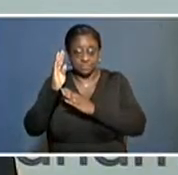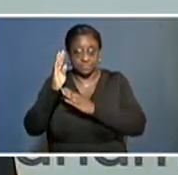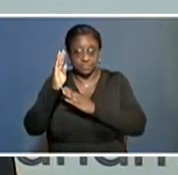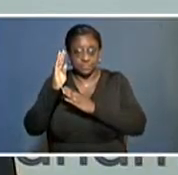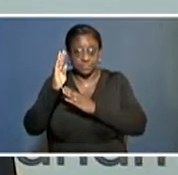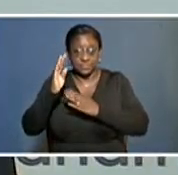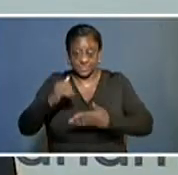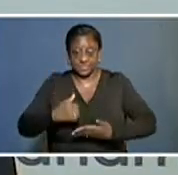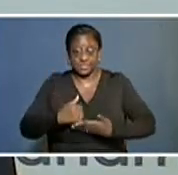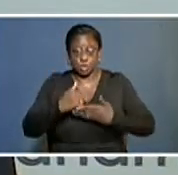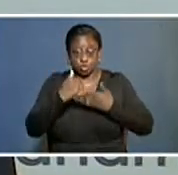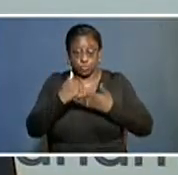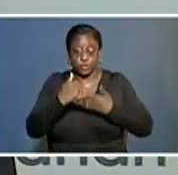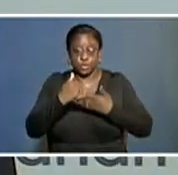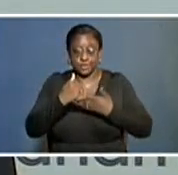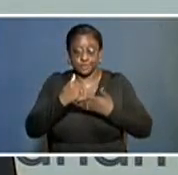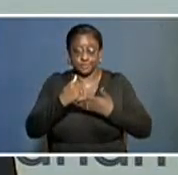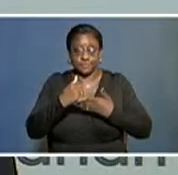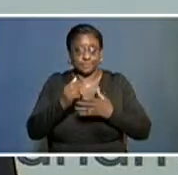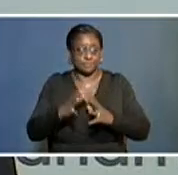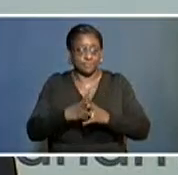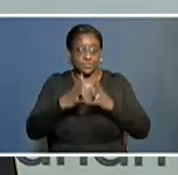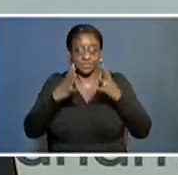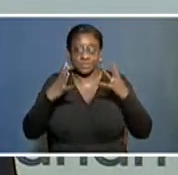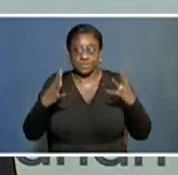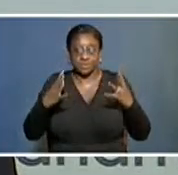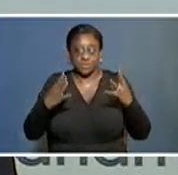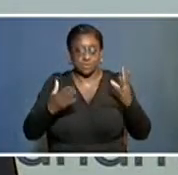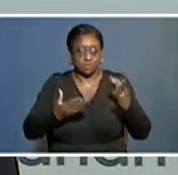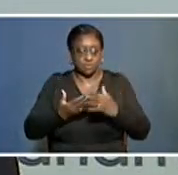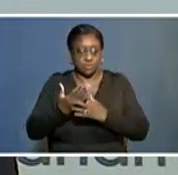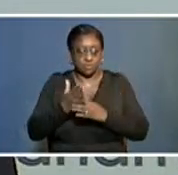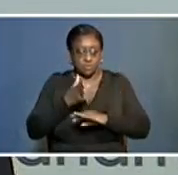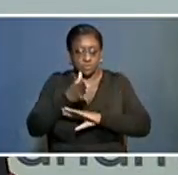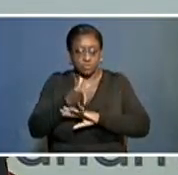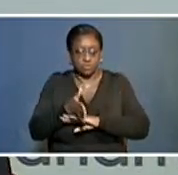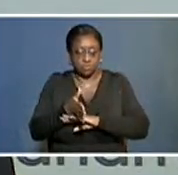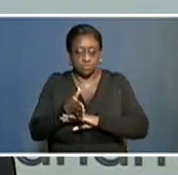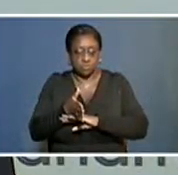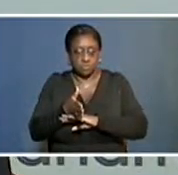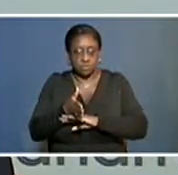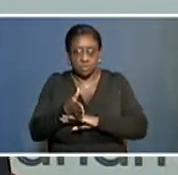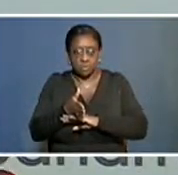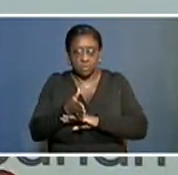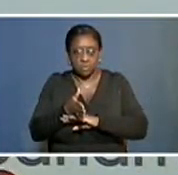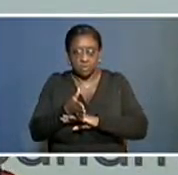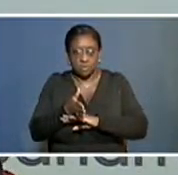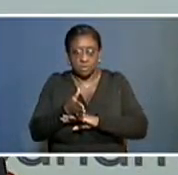contributed relatively significant numbers to our overall